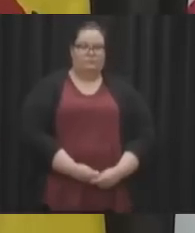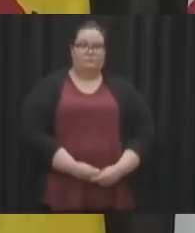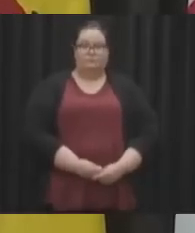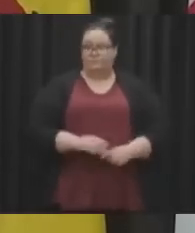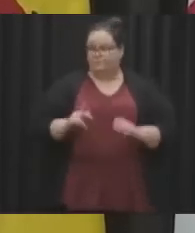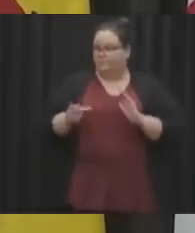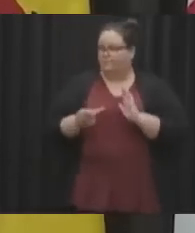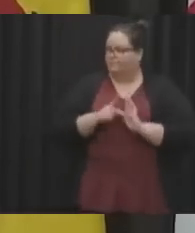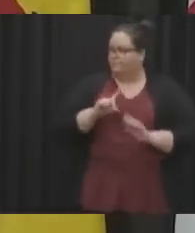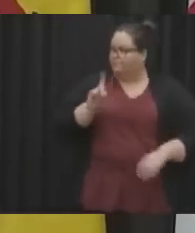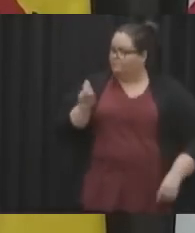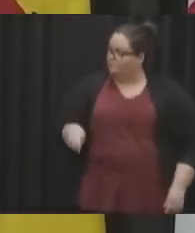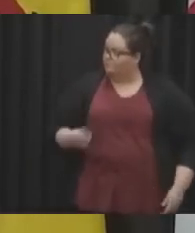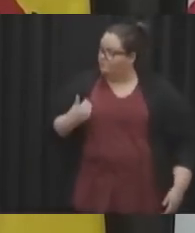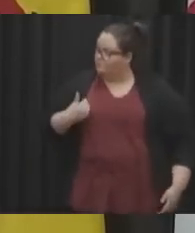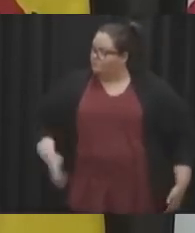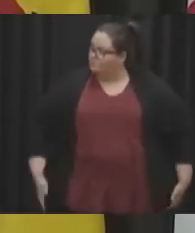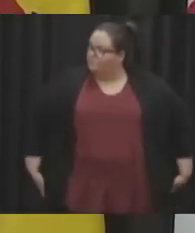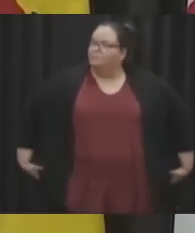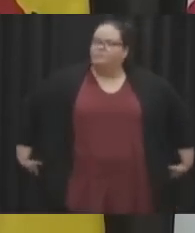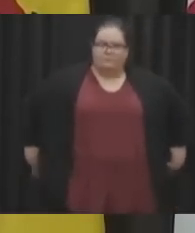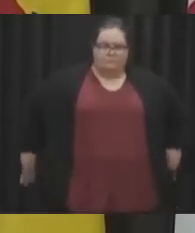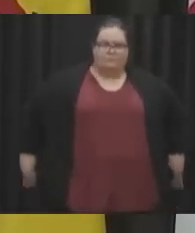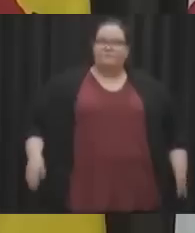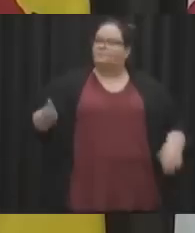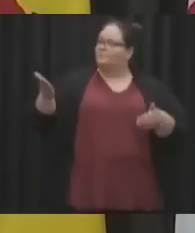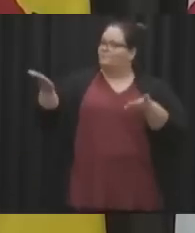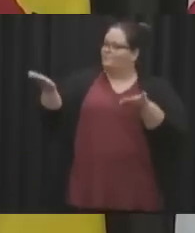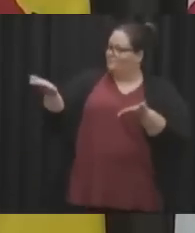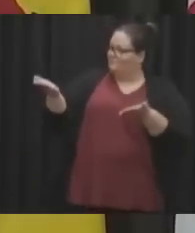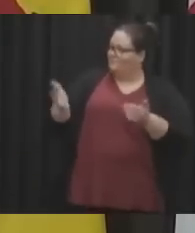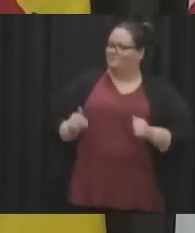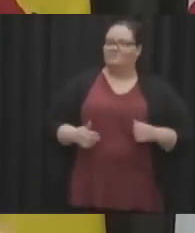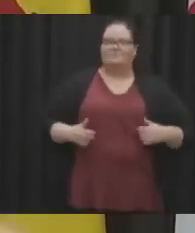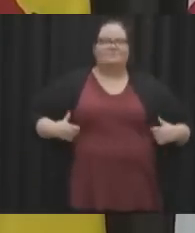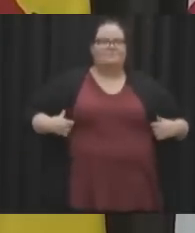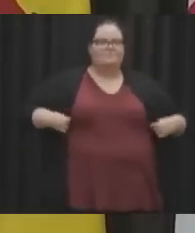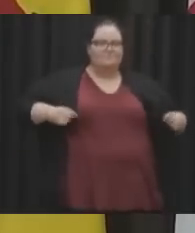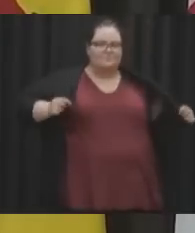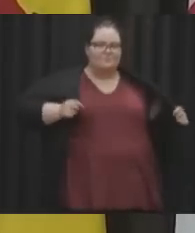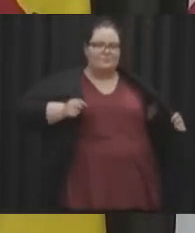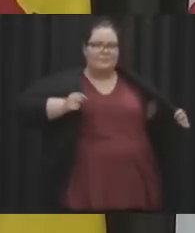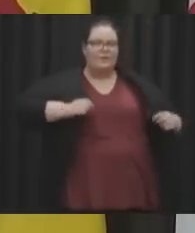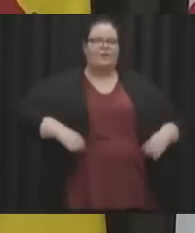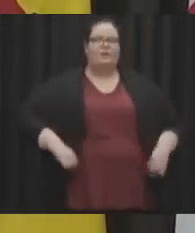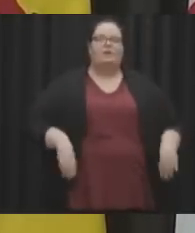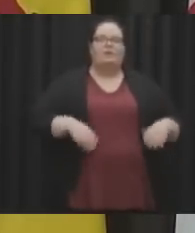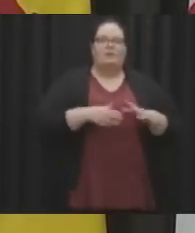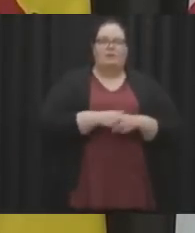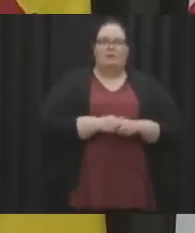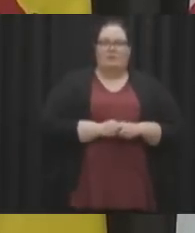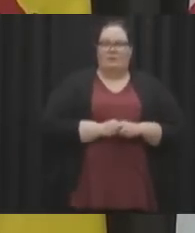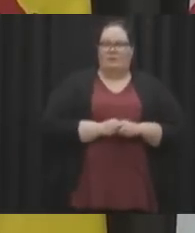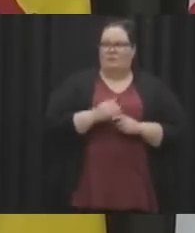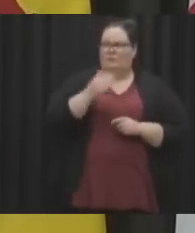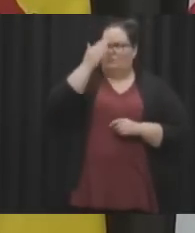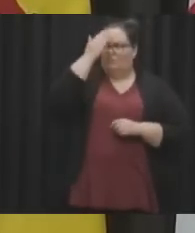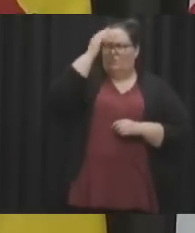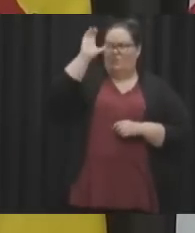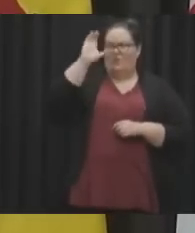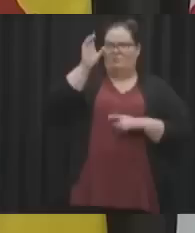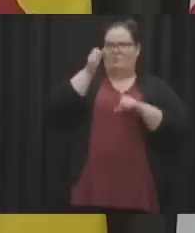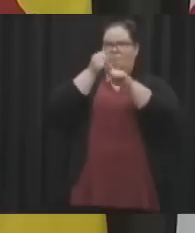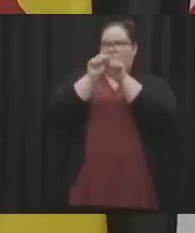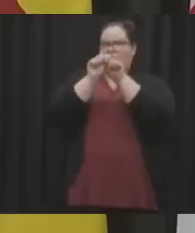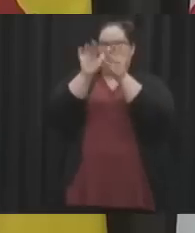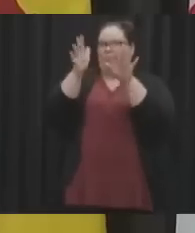still actively investigating any and all cases at this time, and we will continue to investigate any new cases as a result of the close